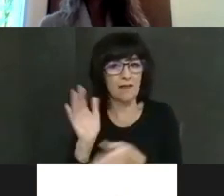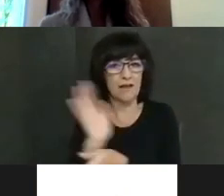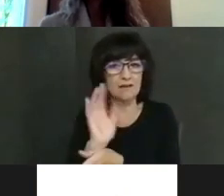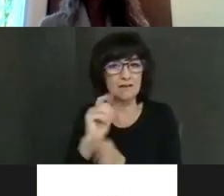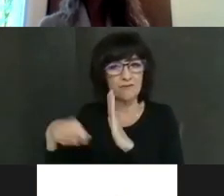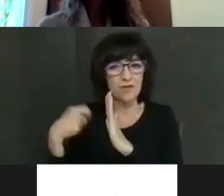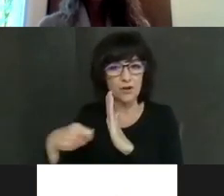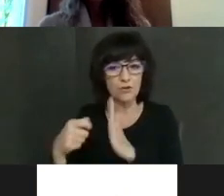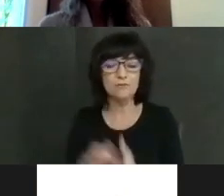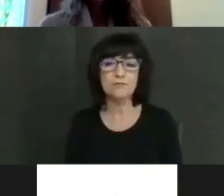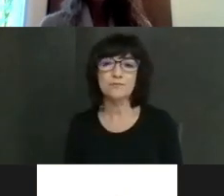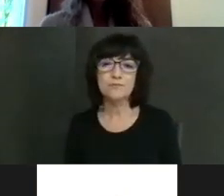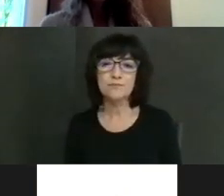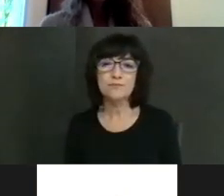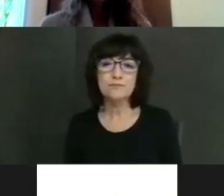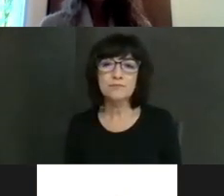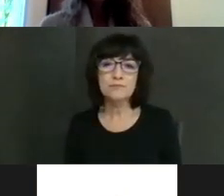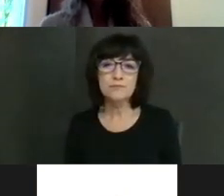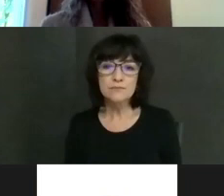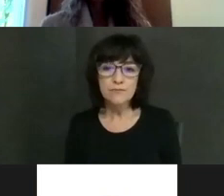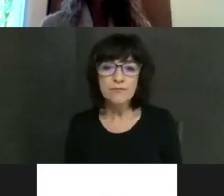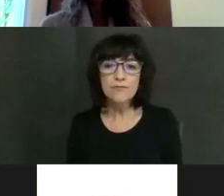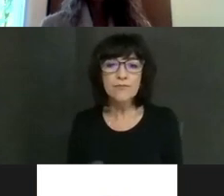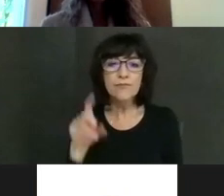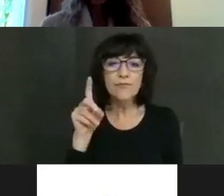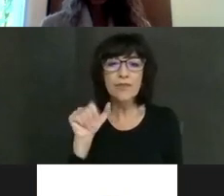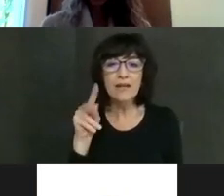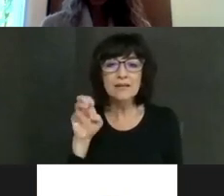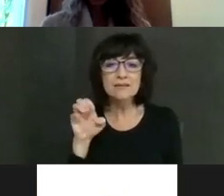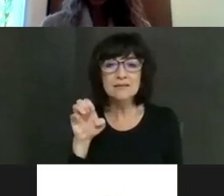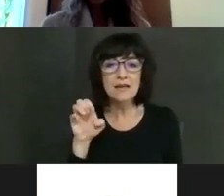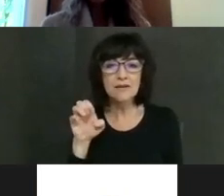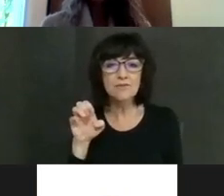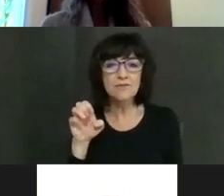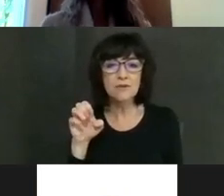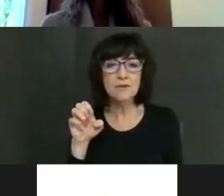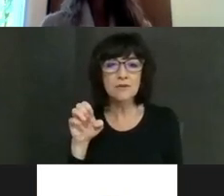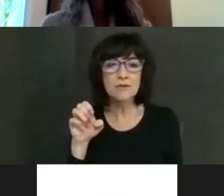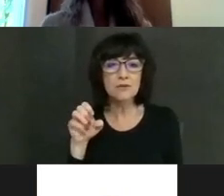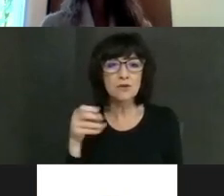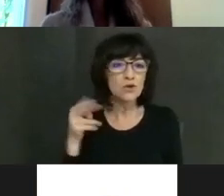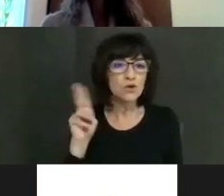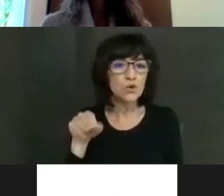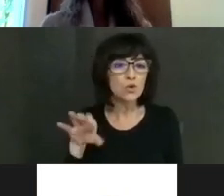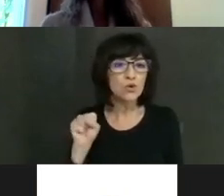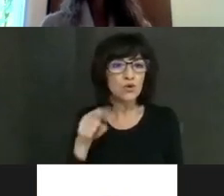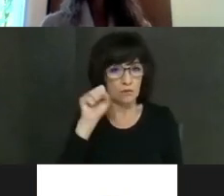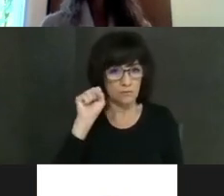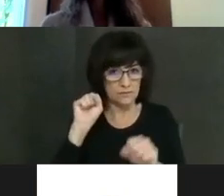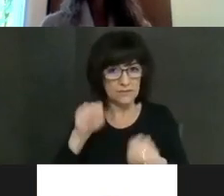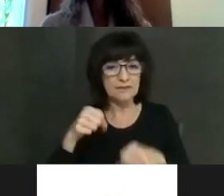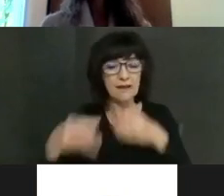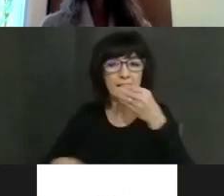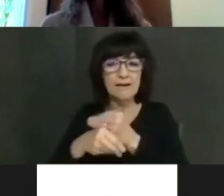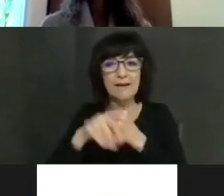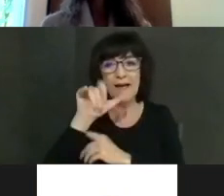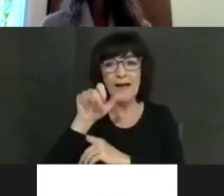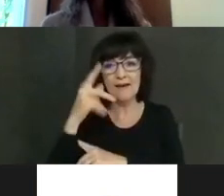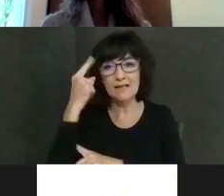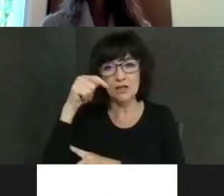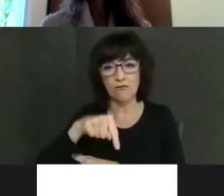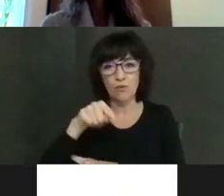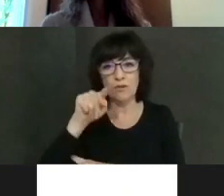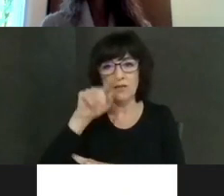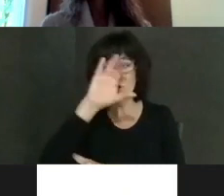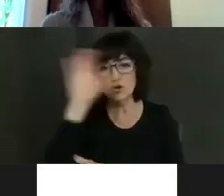All right, Dave Humes asked, can you provide the link to this Zoom call that we can disseminate? Thank you, Dave. That's an excellent reminder. I asked Jeffrey to